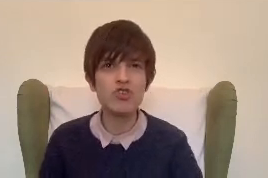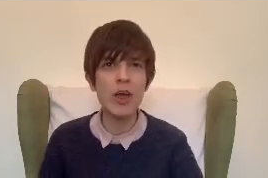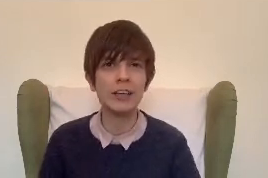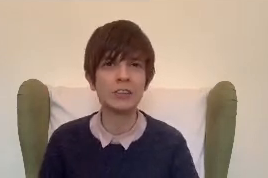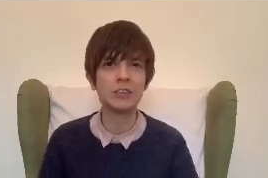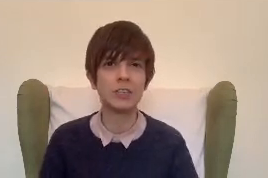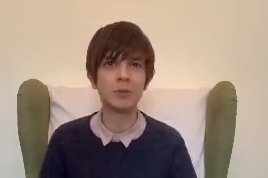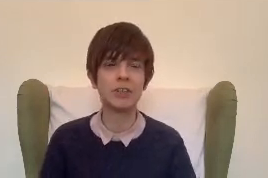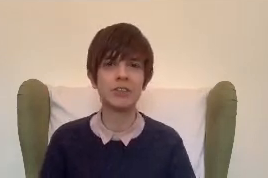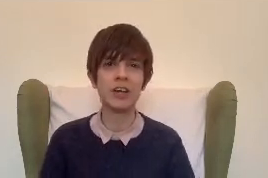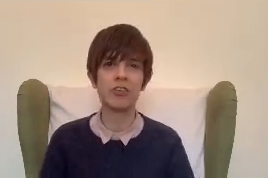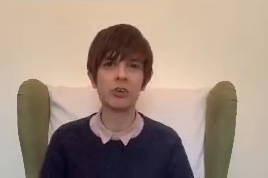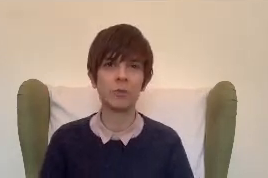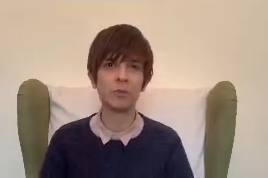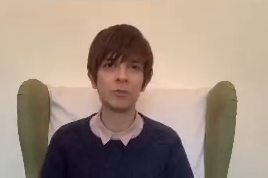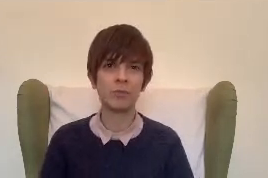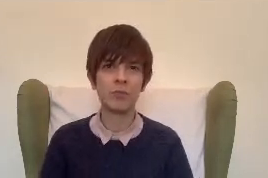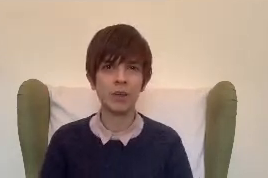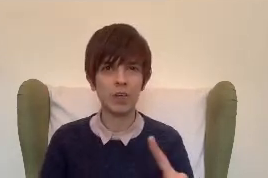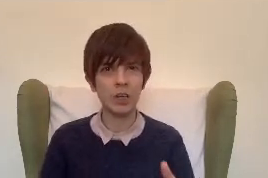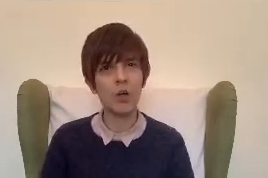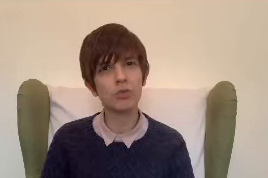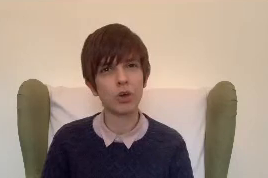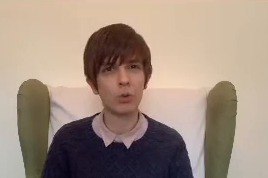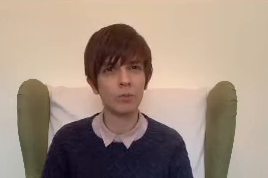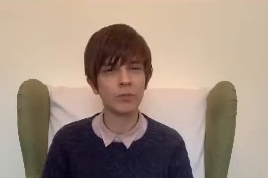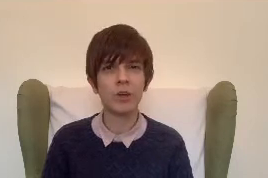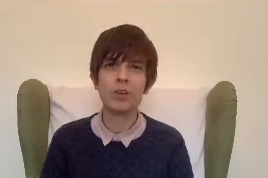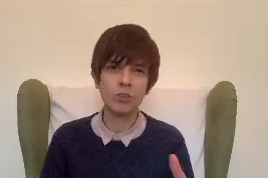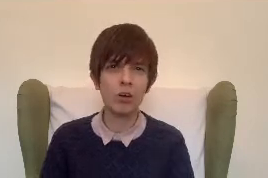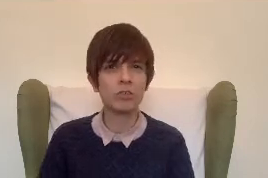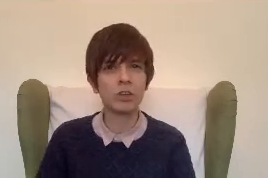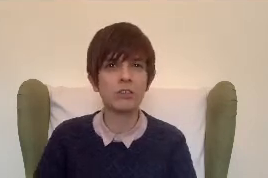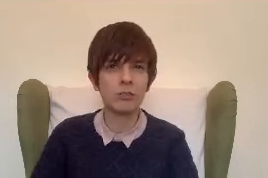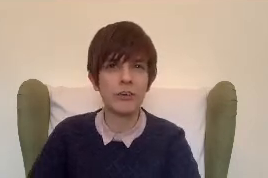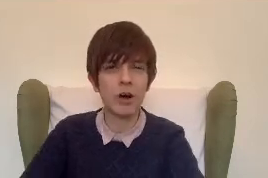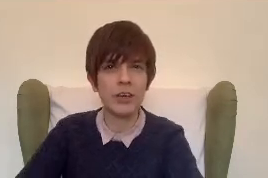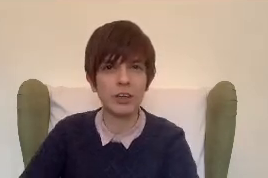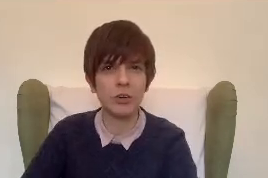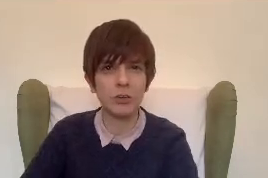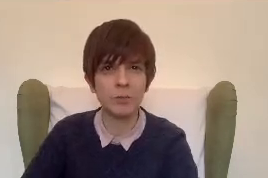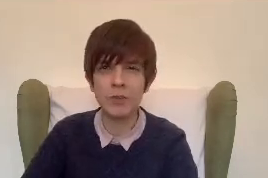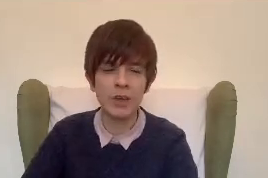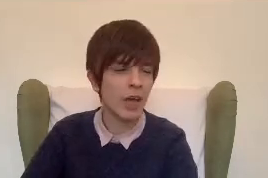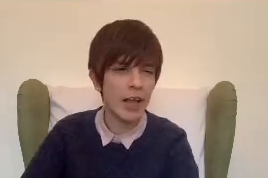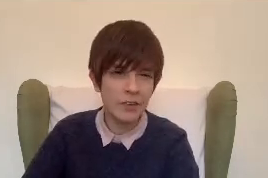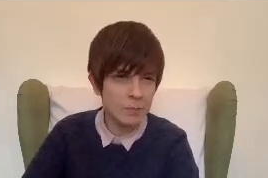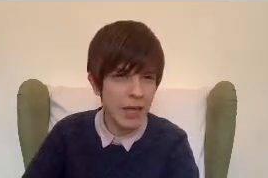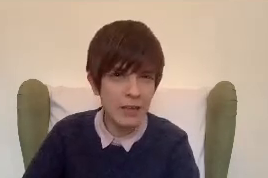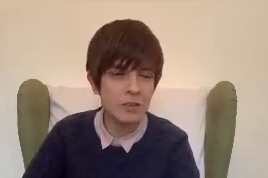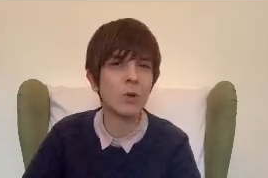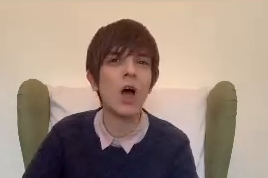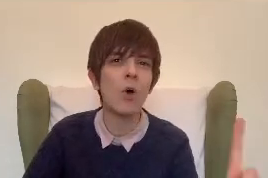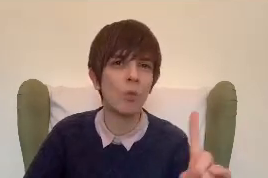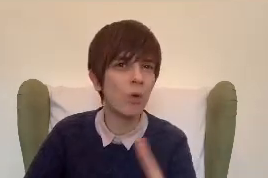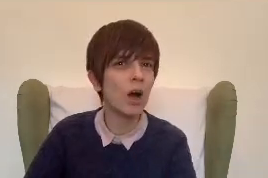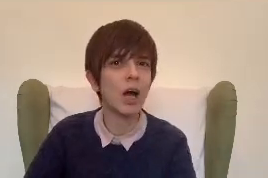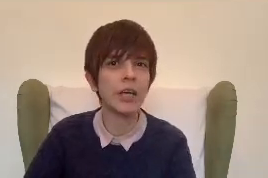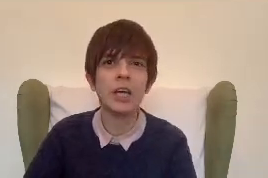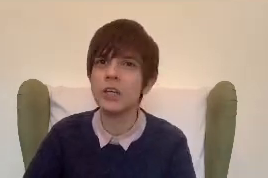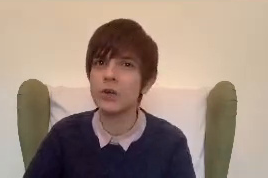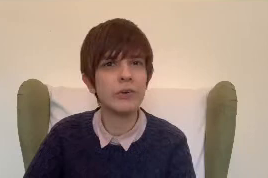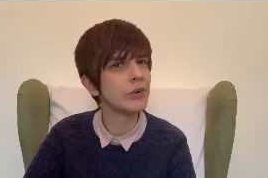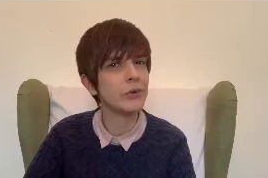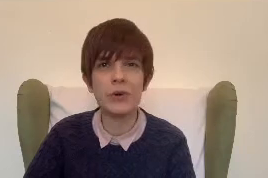him straight to the police station. He also talked to Little Red Riding Hood and explained to her